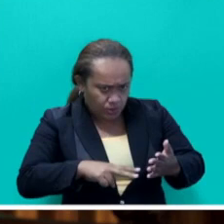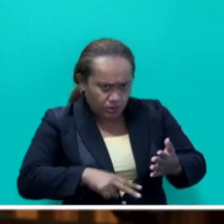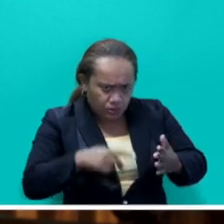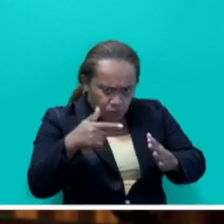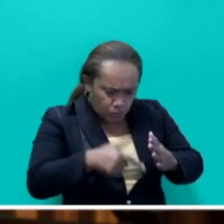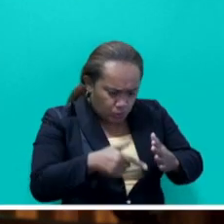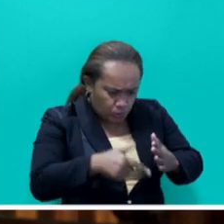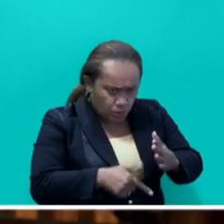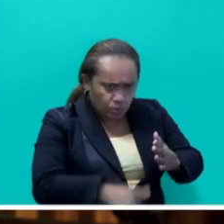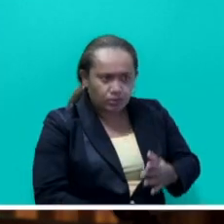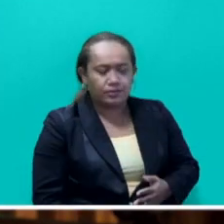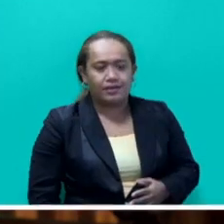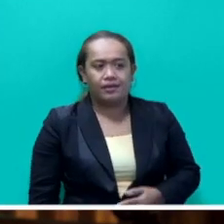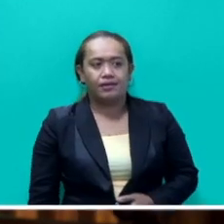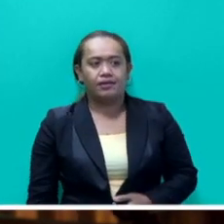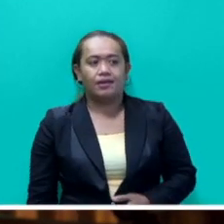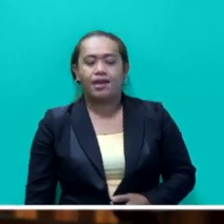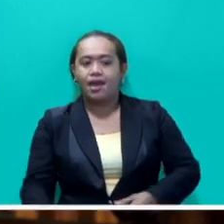I am